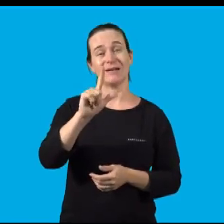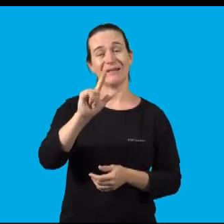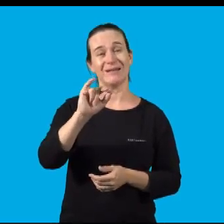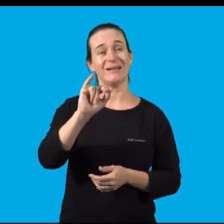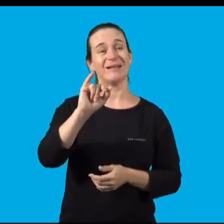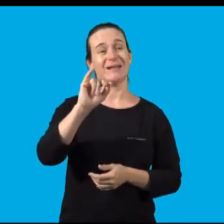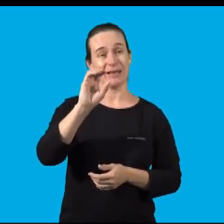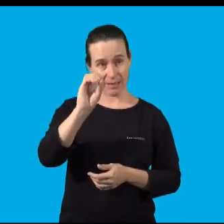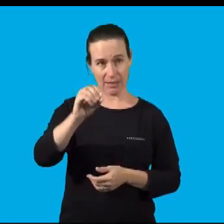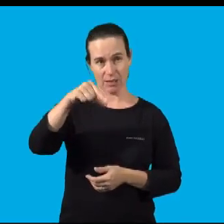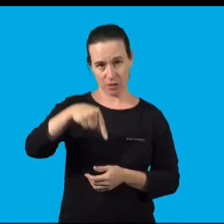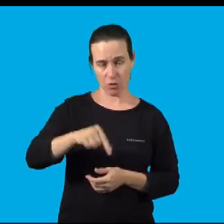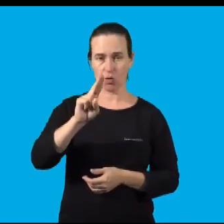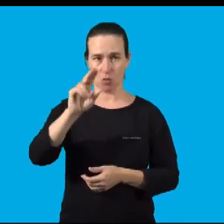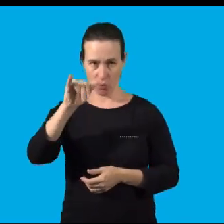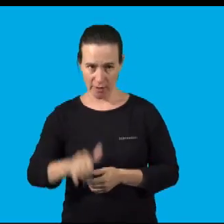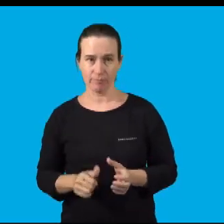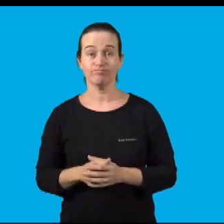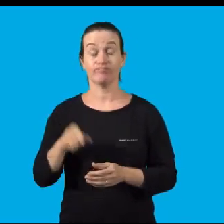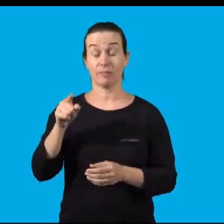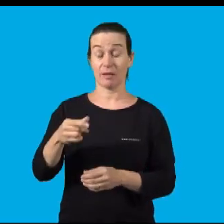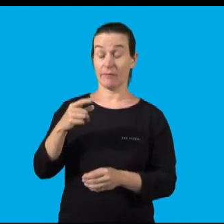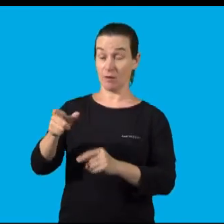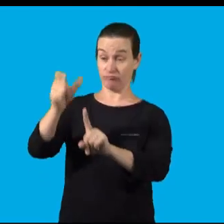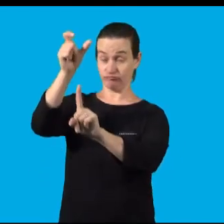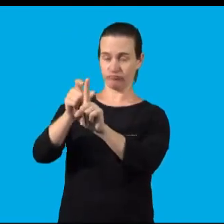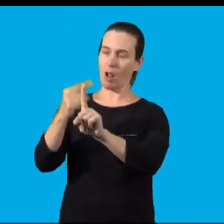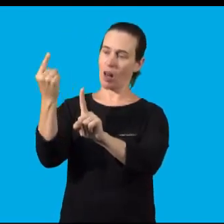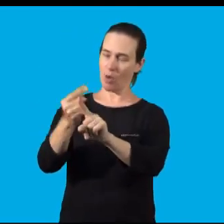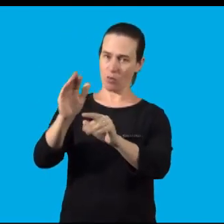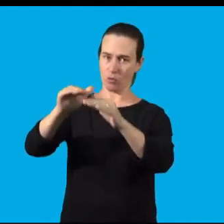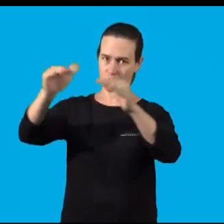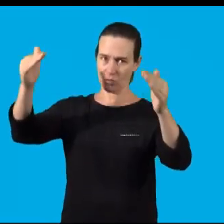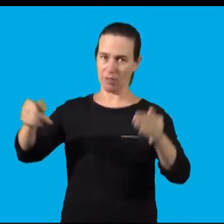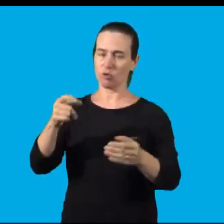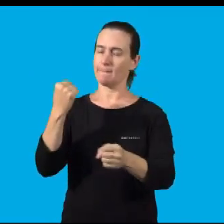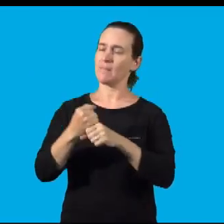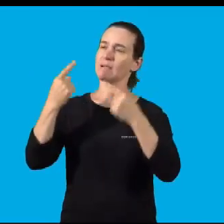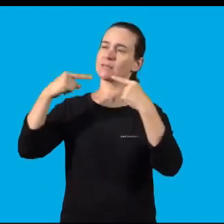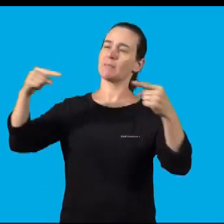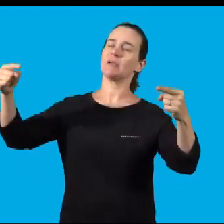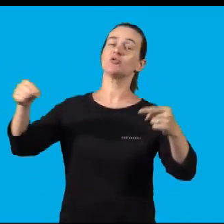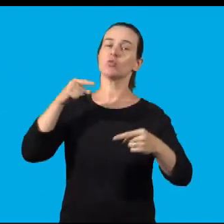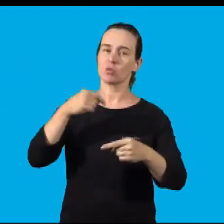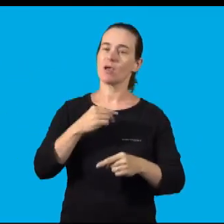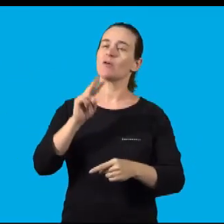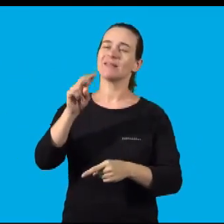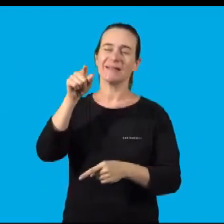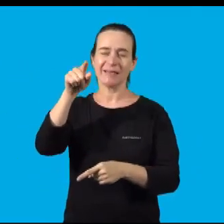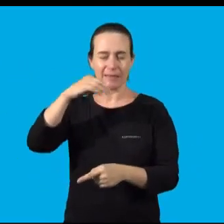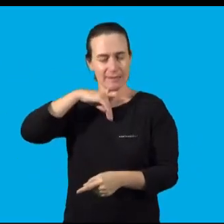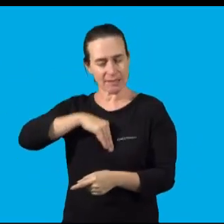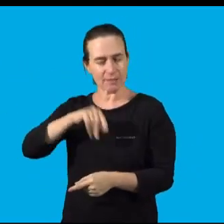Soliloquy, a speech made by a major character alone on stage, in which the character reveals his or